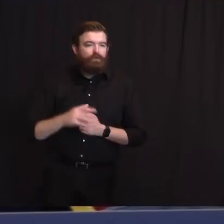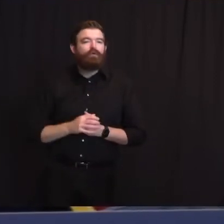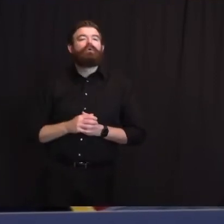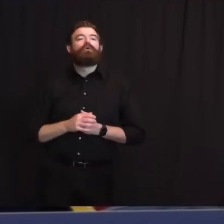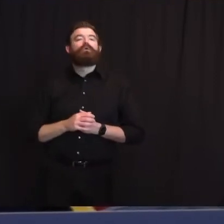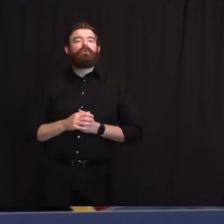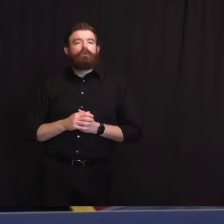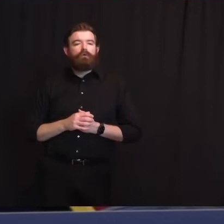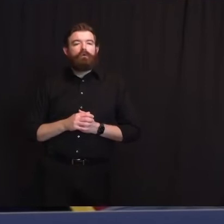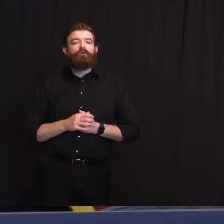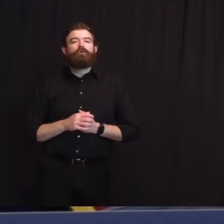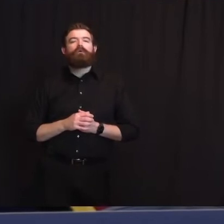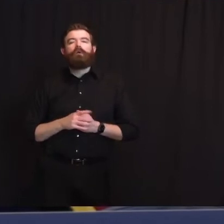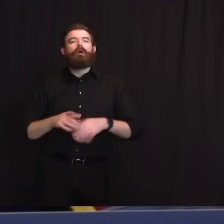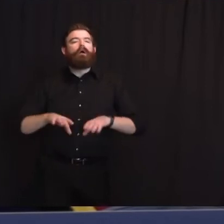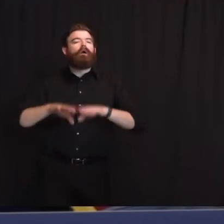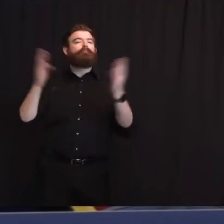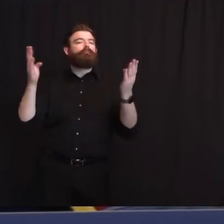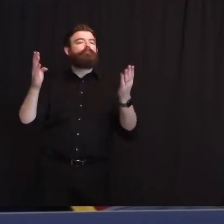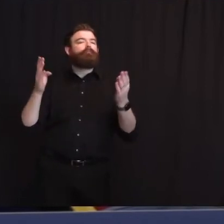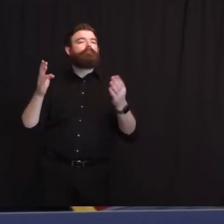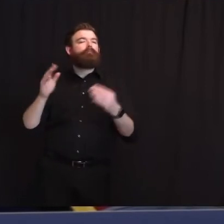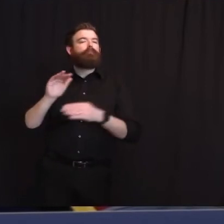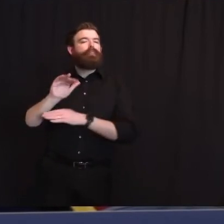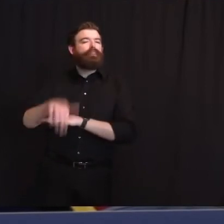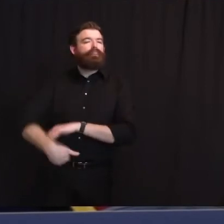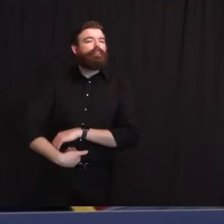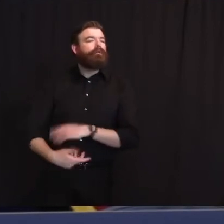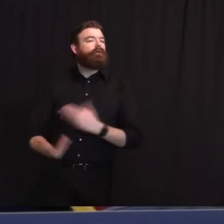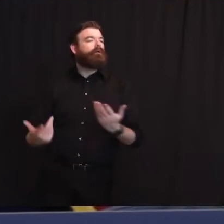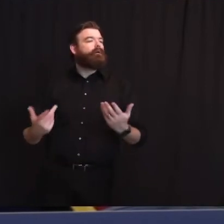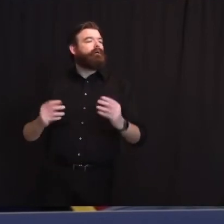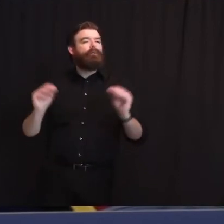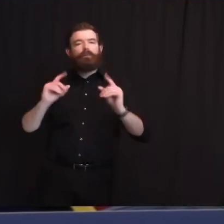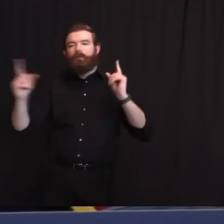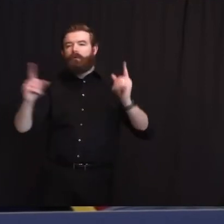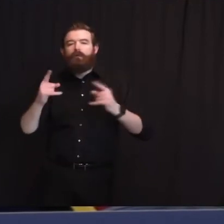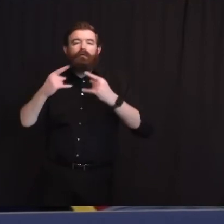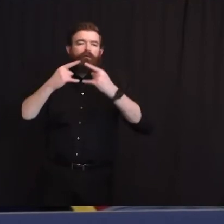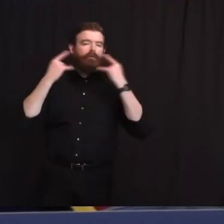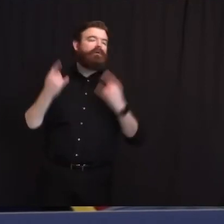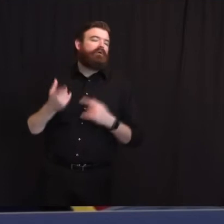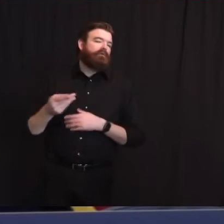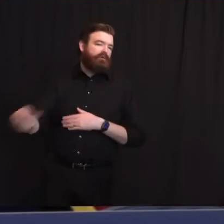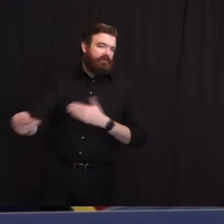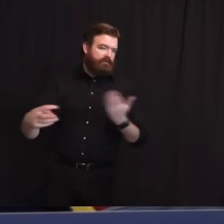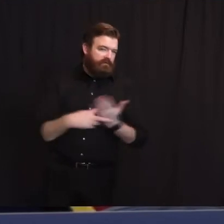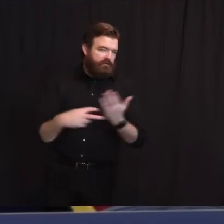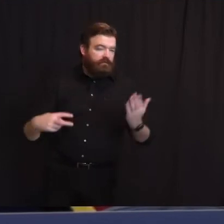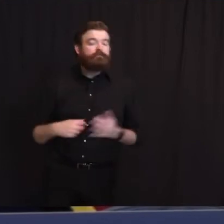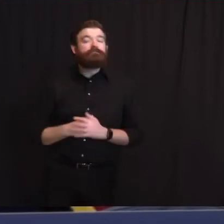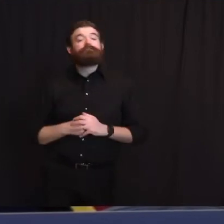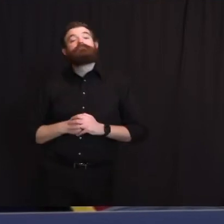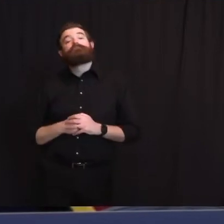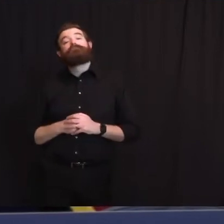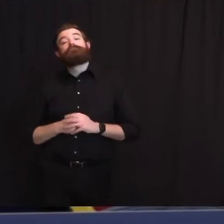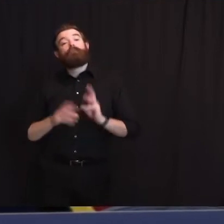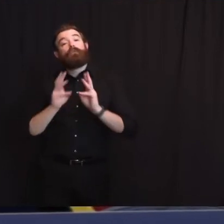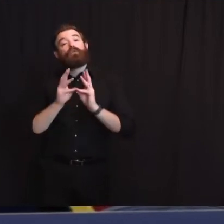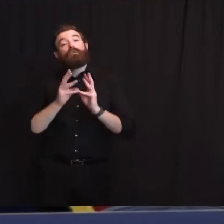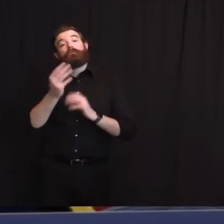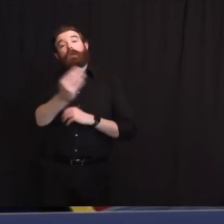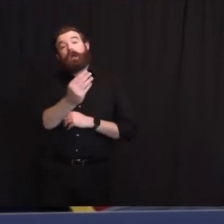and no facial coverings. To your point about the weather, Governor, we are probably looking at a midday Monday into midday Tuesday